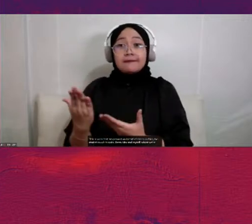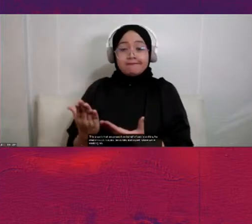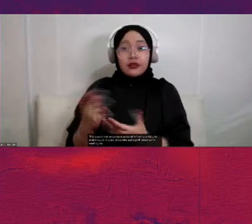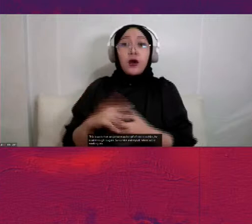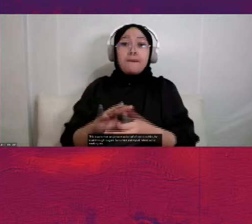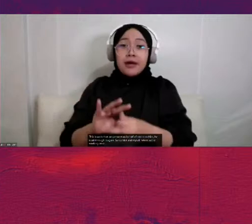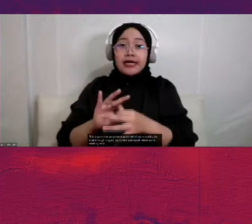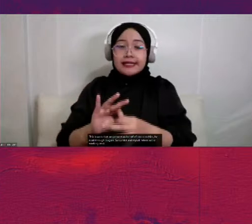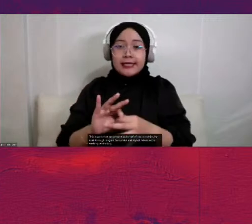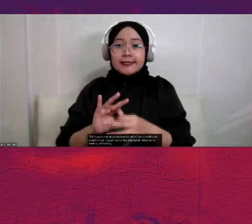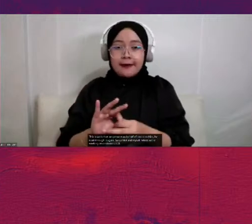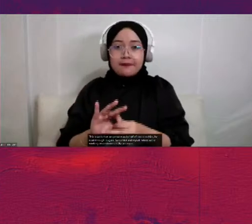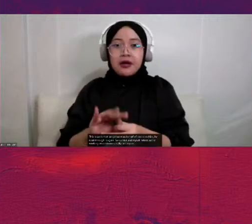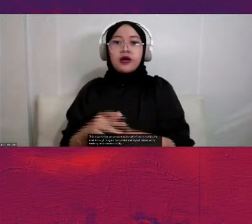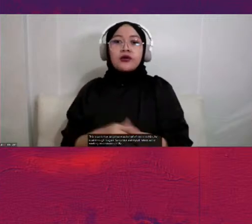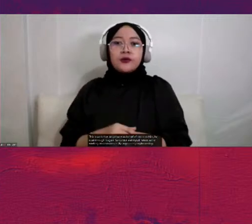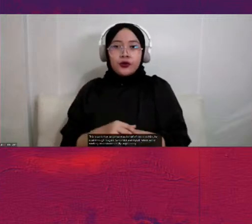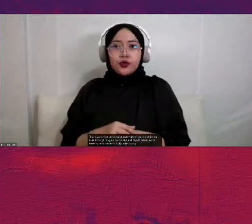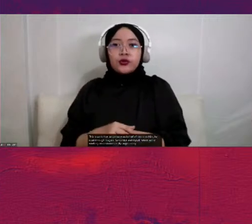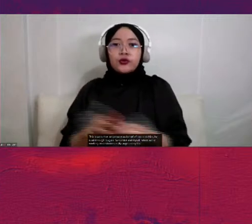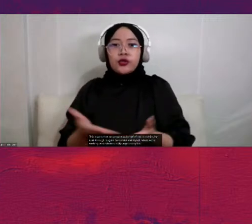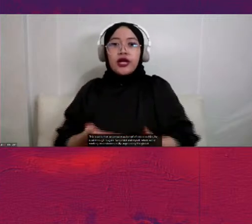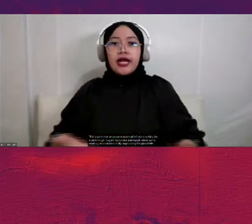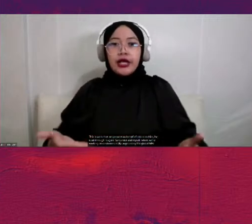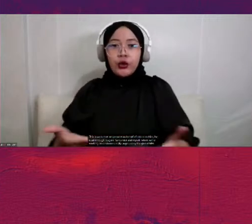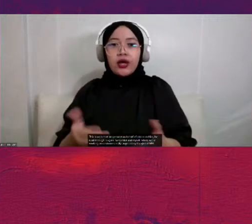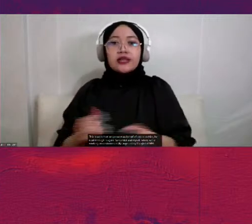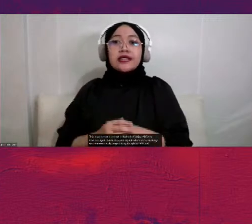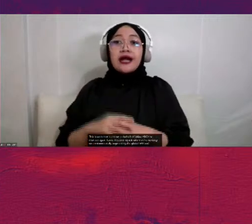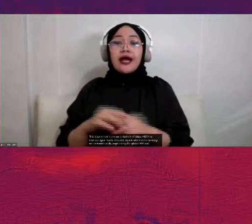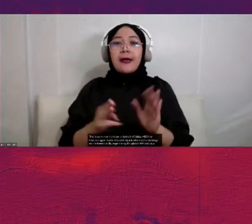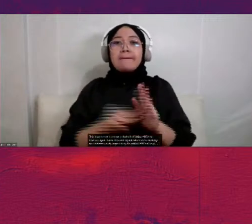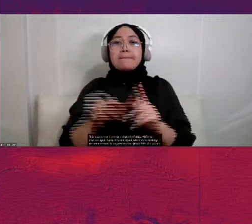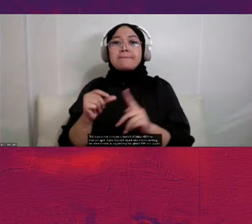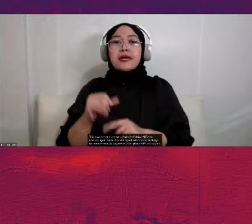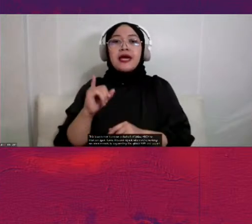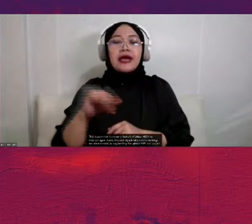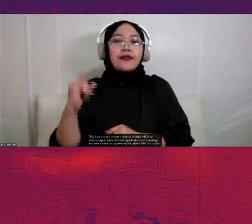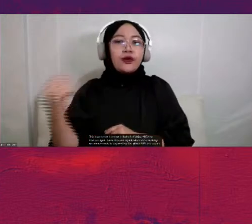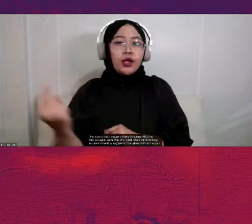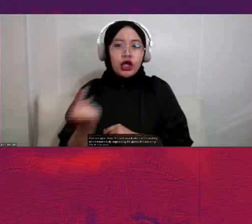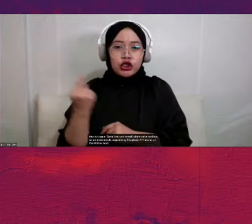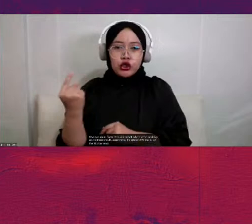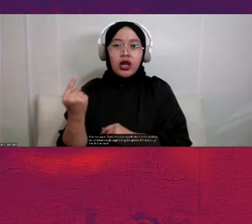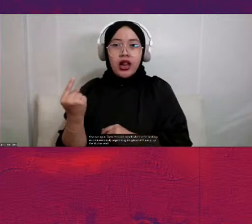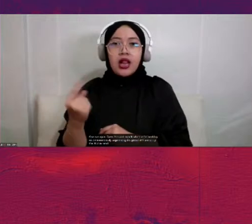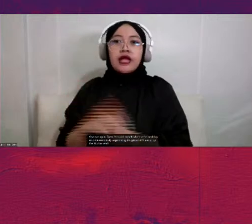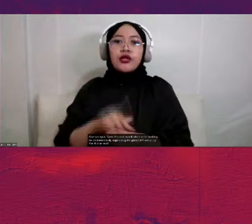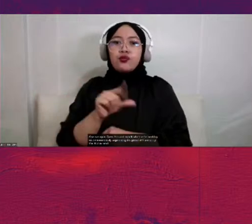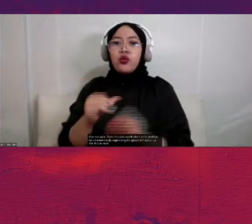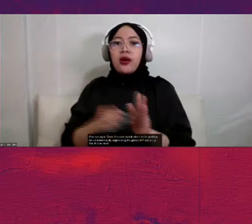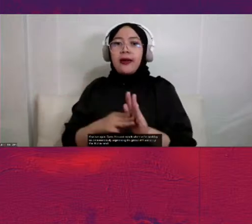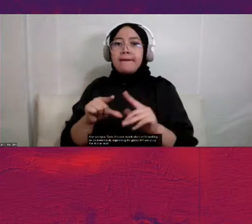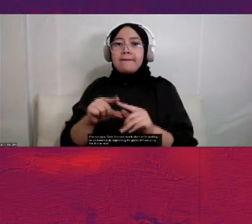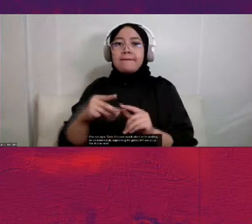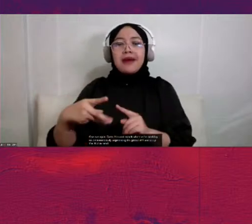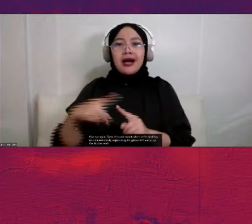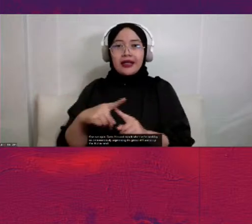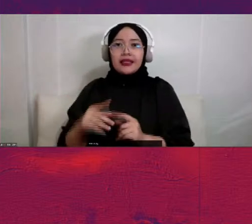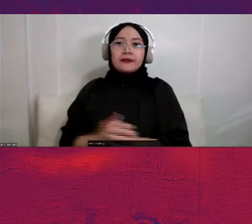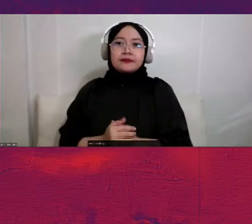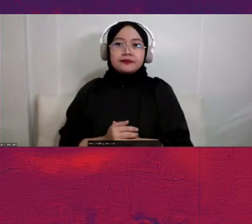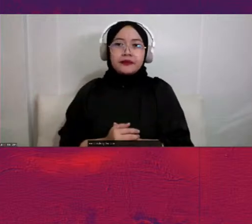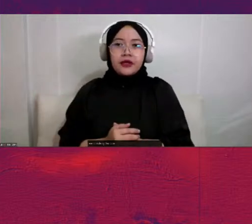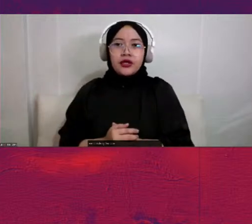working on environmentally augmenting the global NPI and apply this in Madagascar. We're